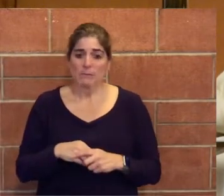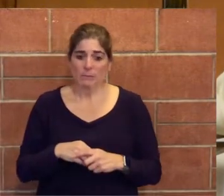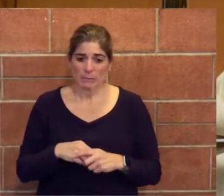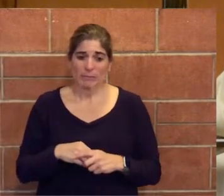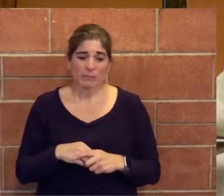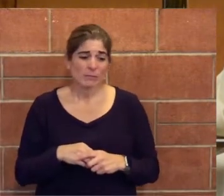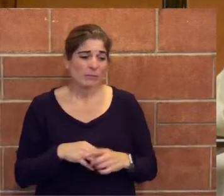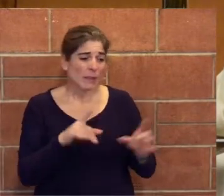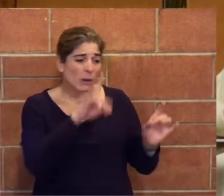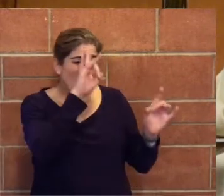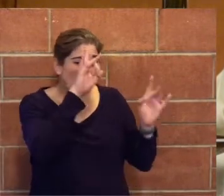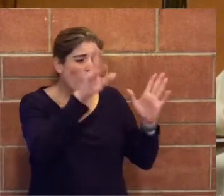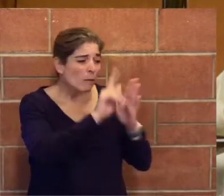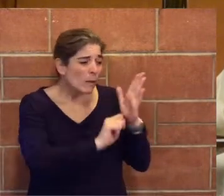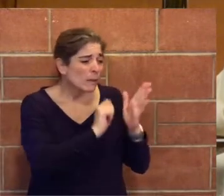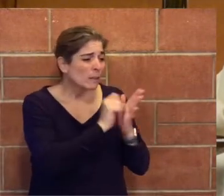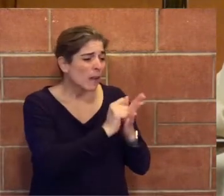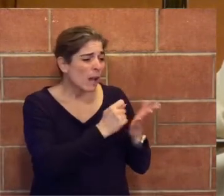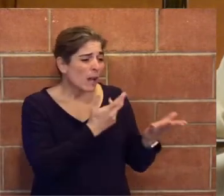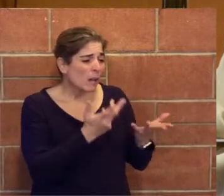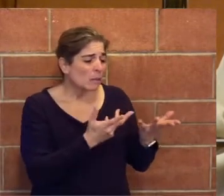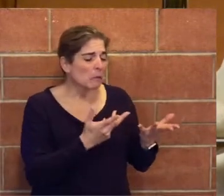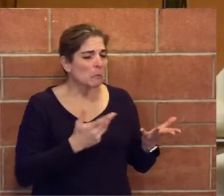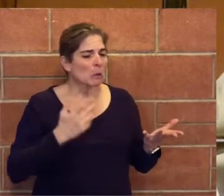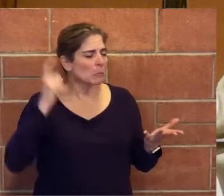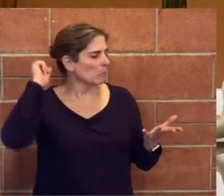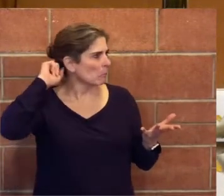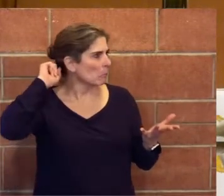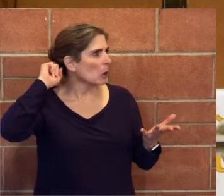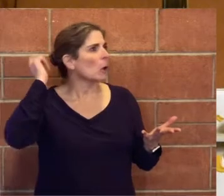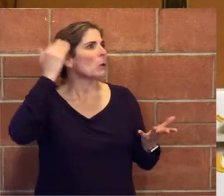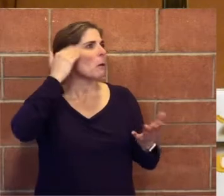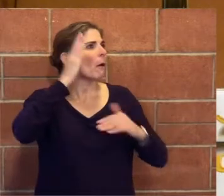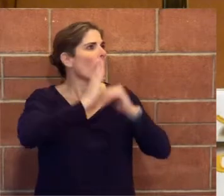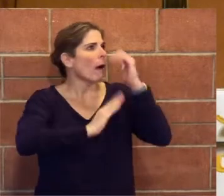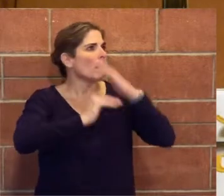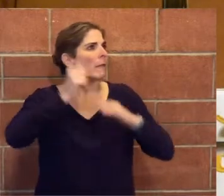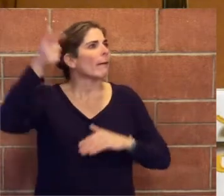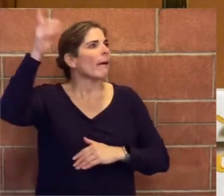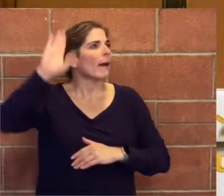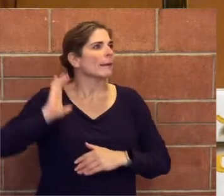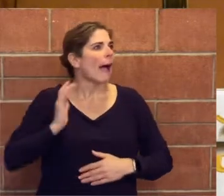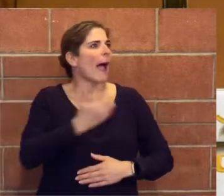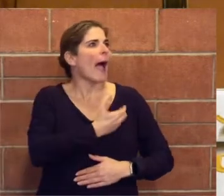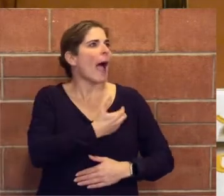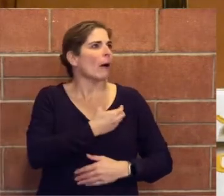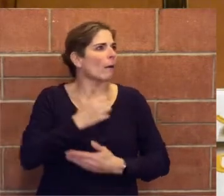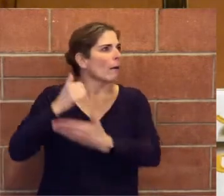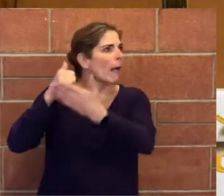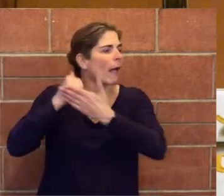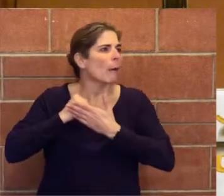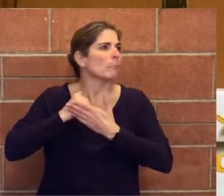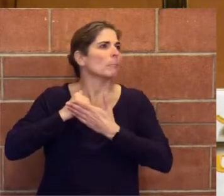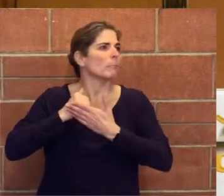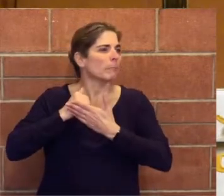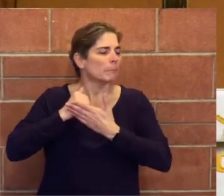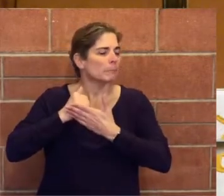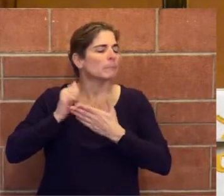Even in the midst of tragedy, how comforting it is to know that Jesus is our